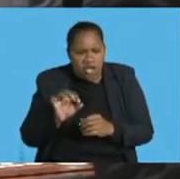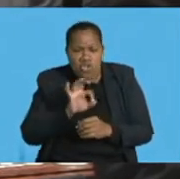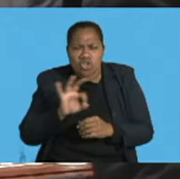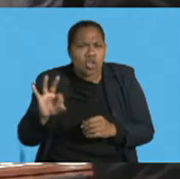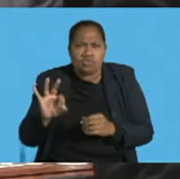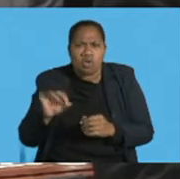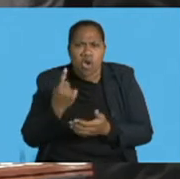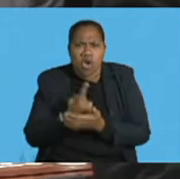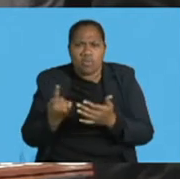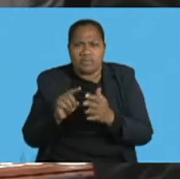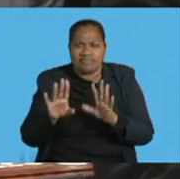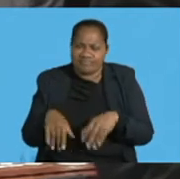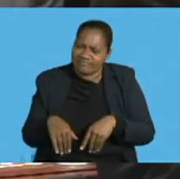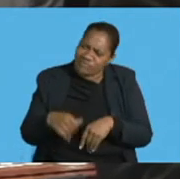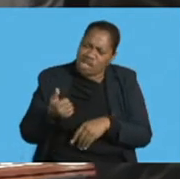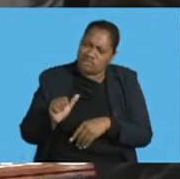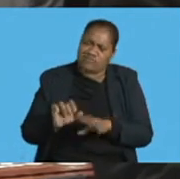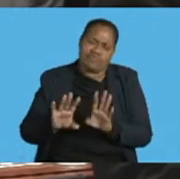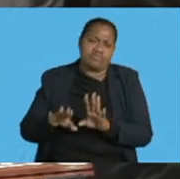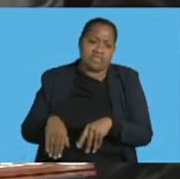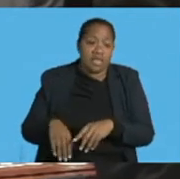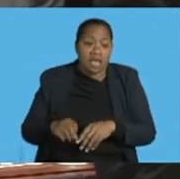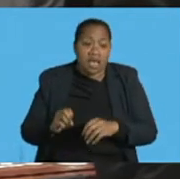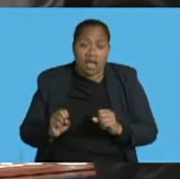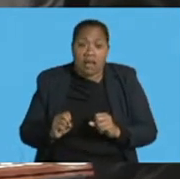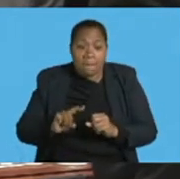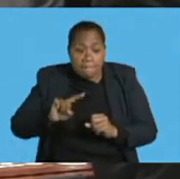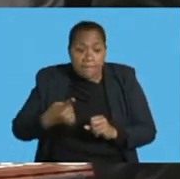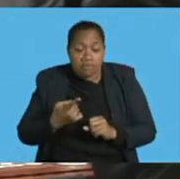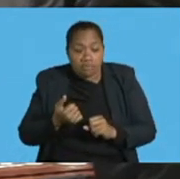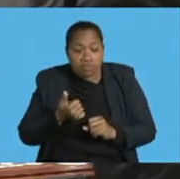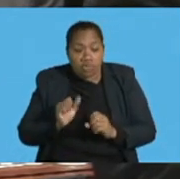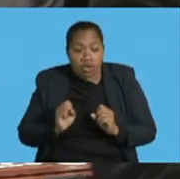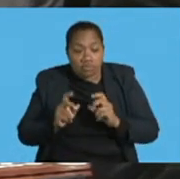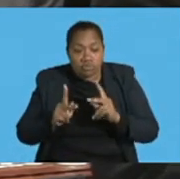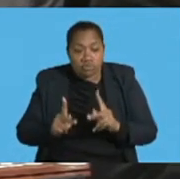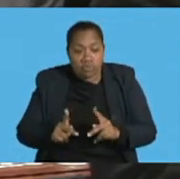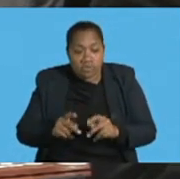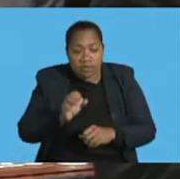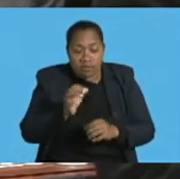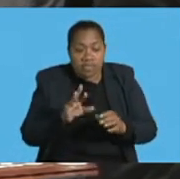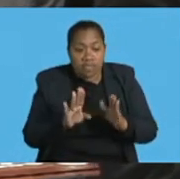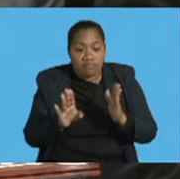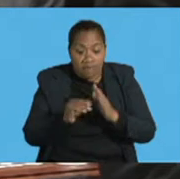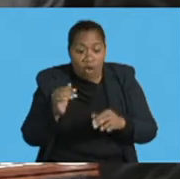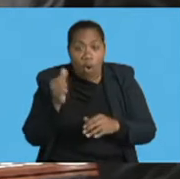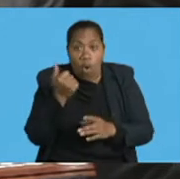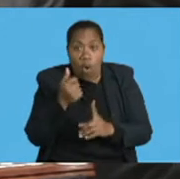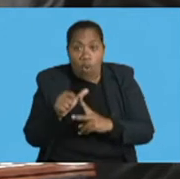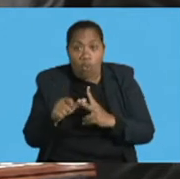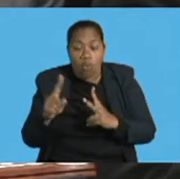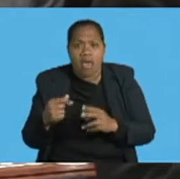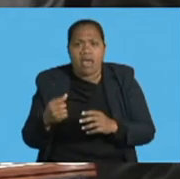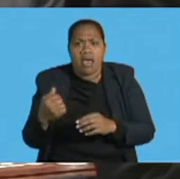advantage of the benefits from waterways towards the livelihood of the rural maritime community, to the agriculture sector, for